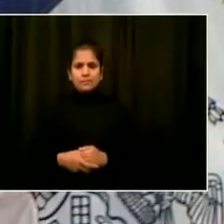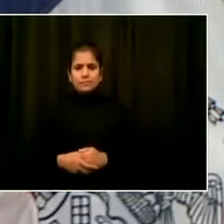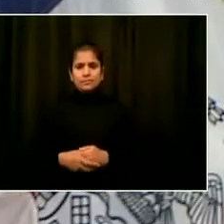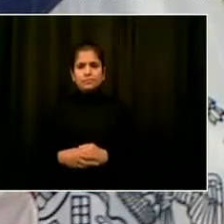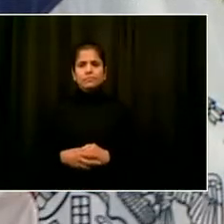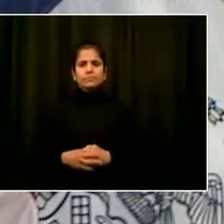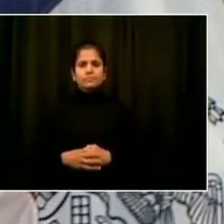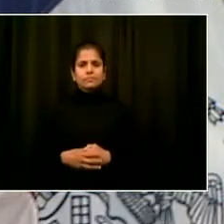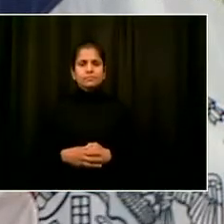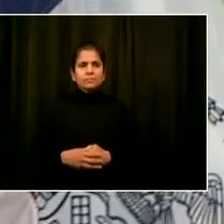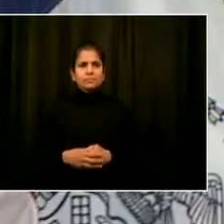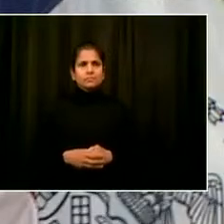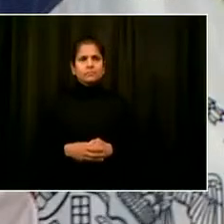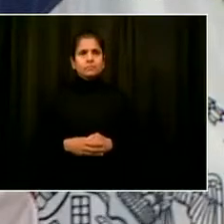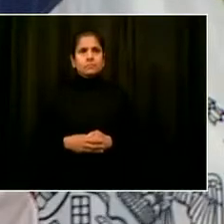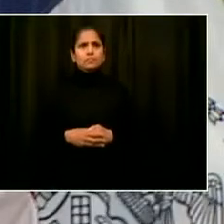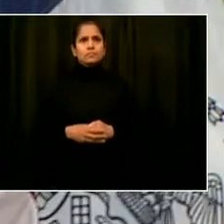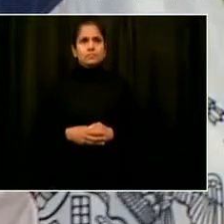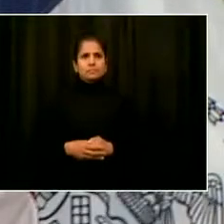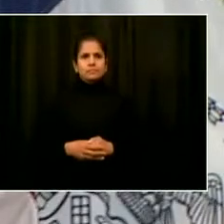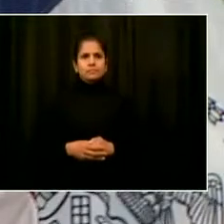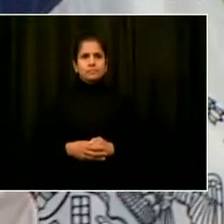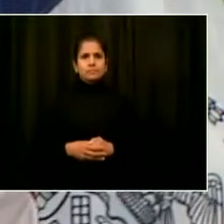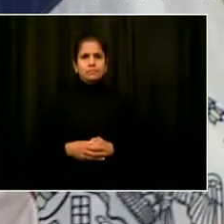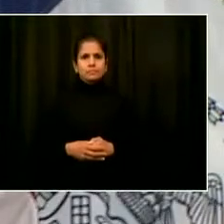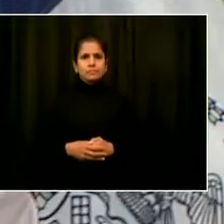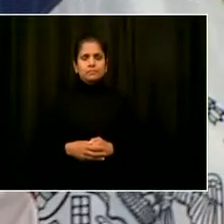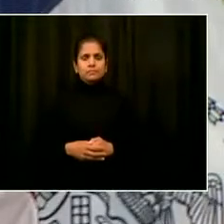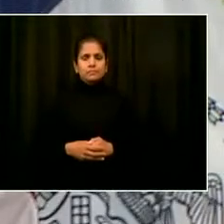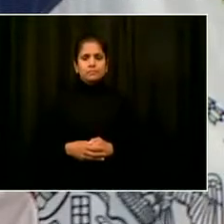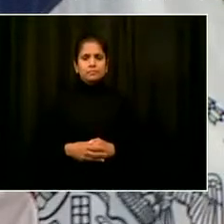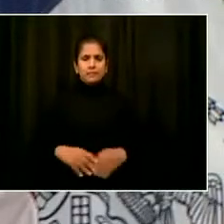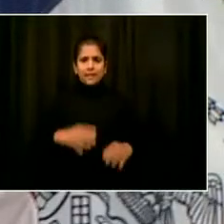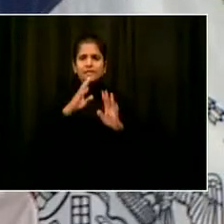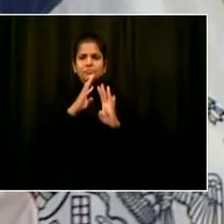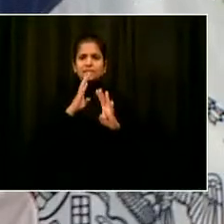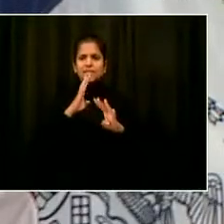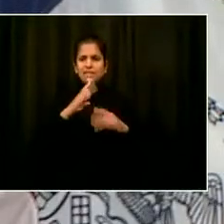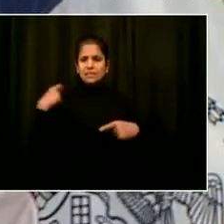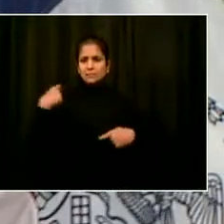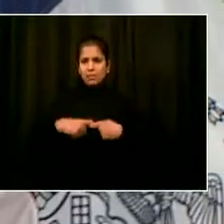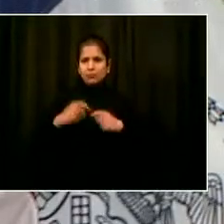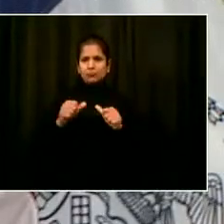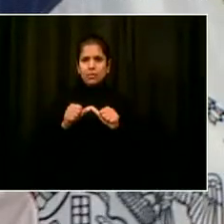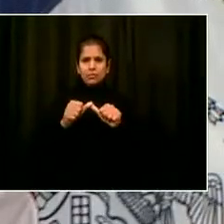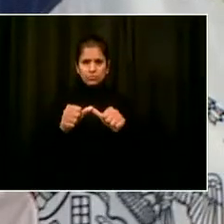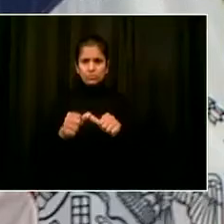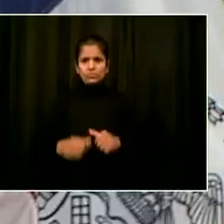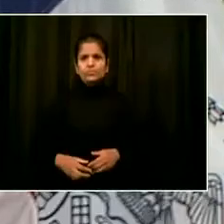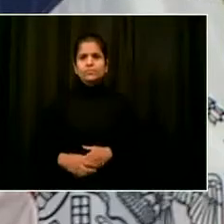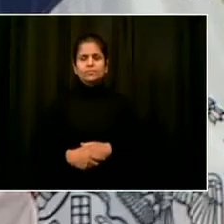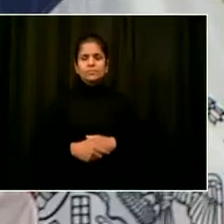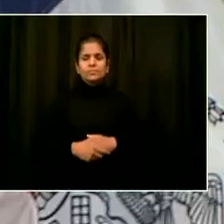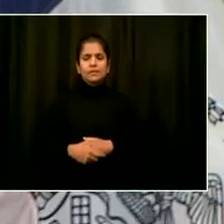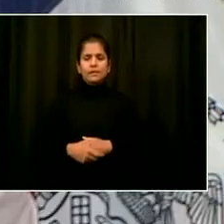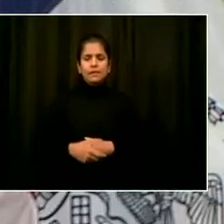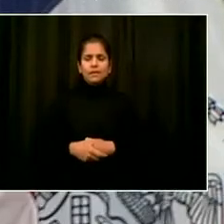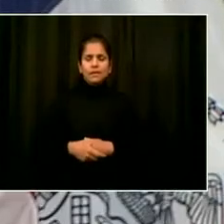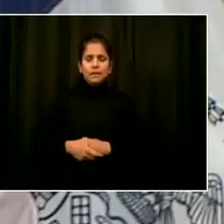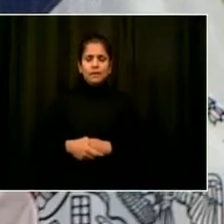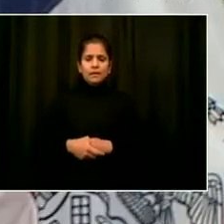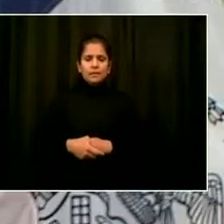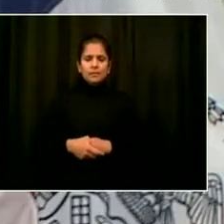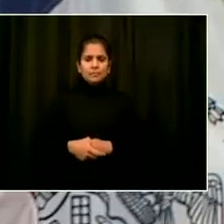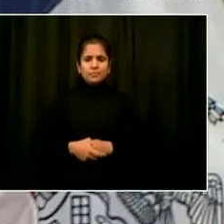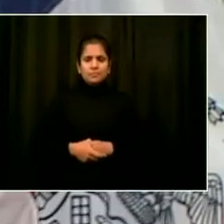being part of news now from Fox when there is Live Events you know we got you covered right here as uh we are taking